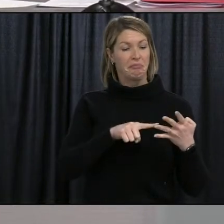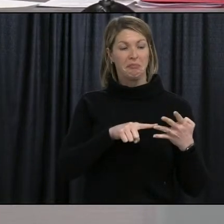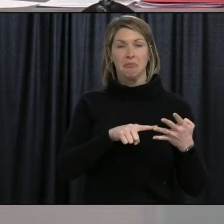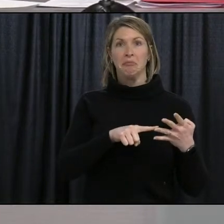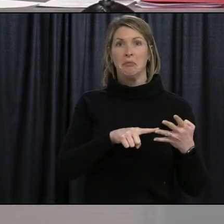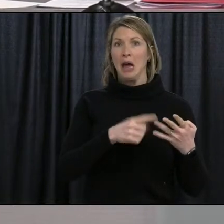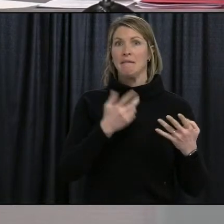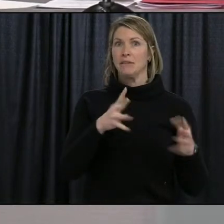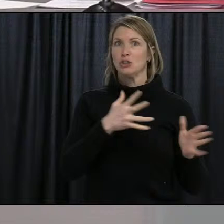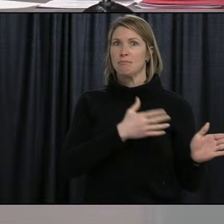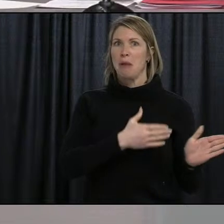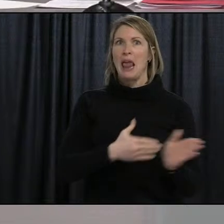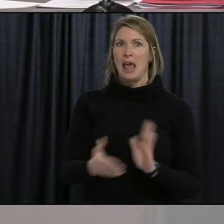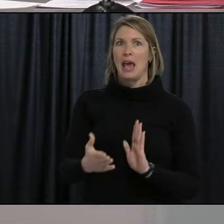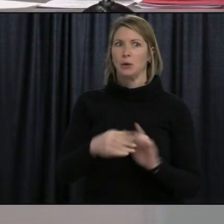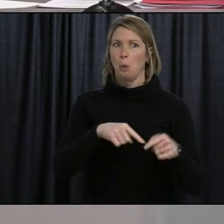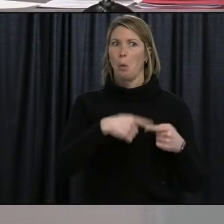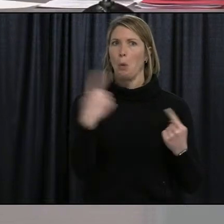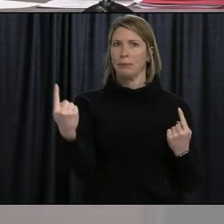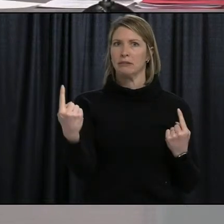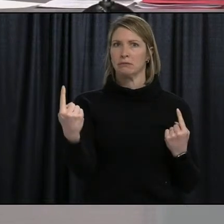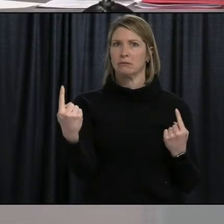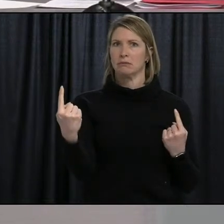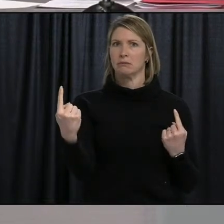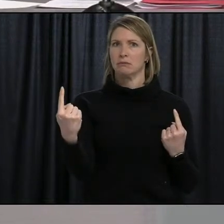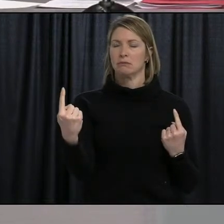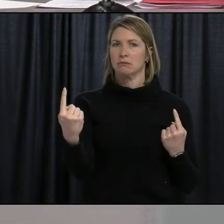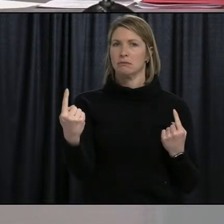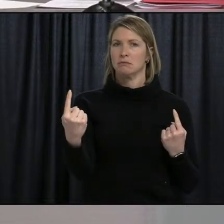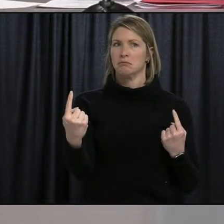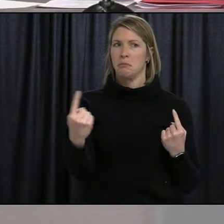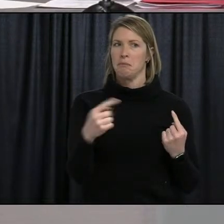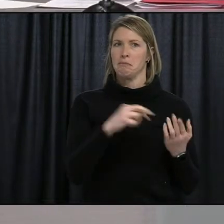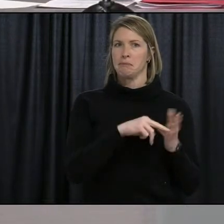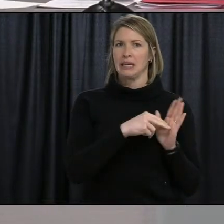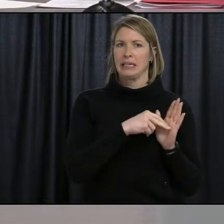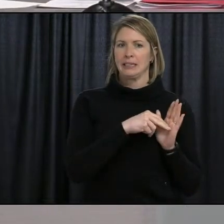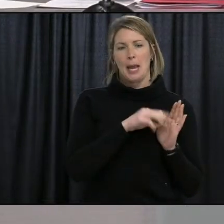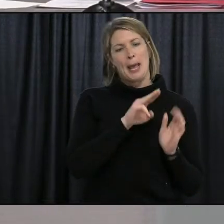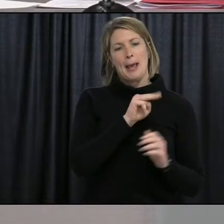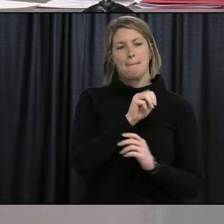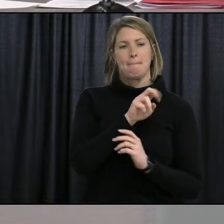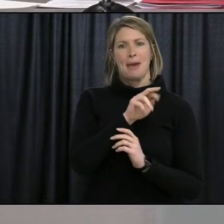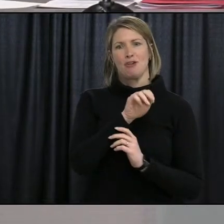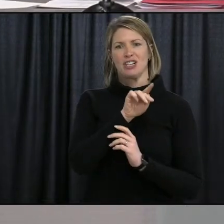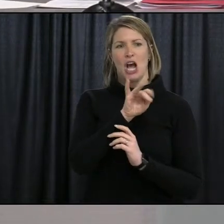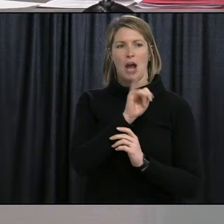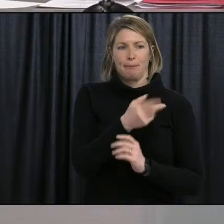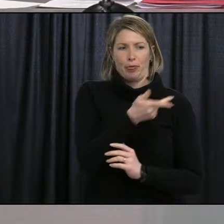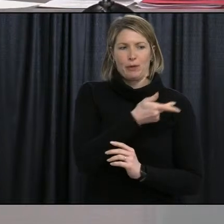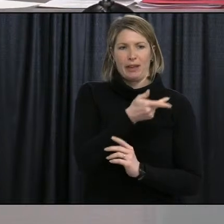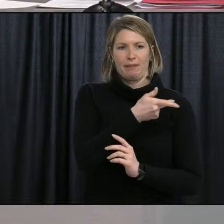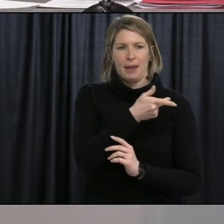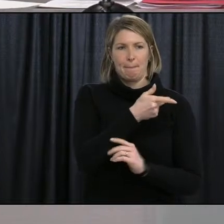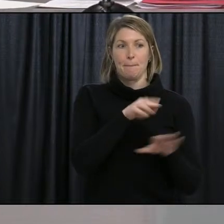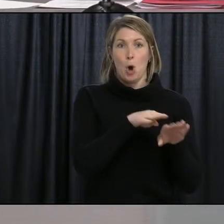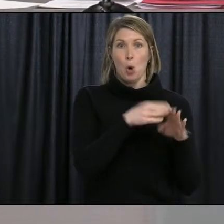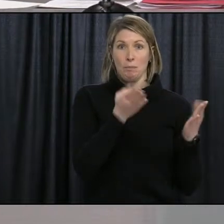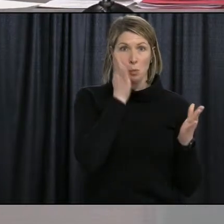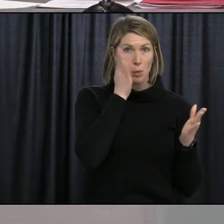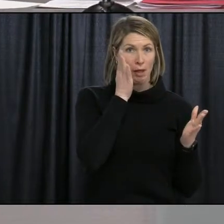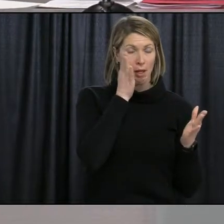reinstating the bubble and kind of holding it as a maritime bubble. So I wanted to know how